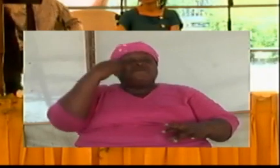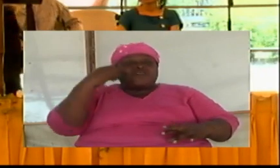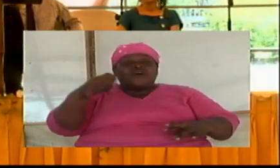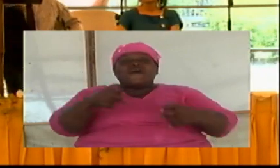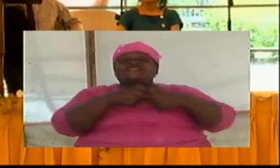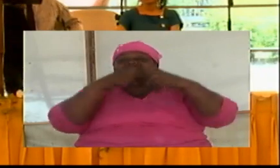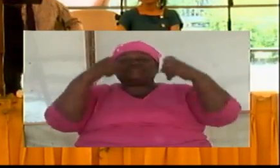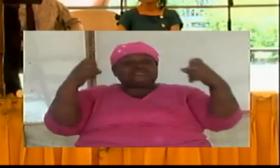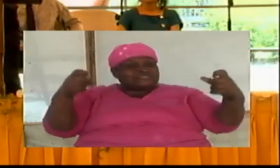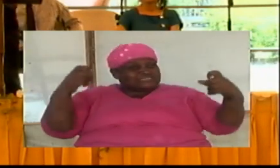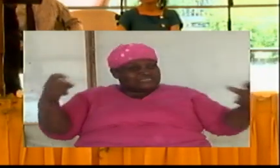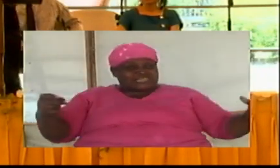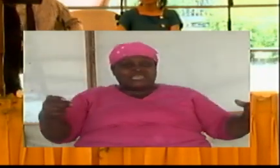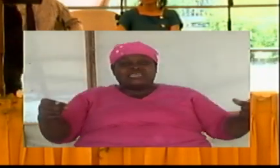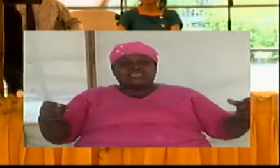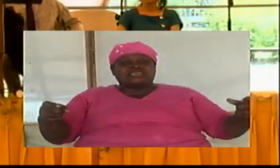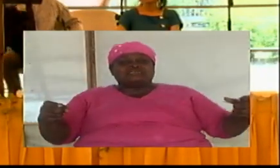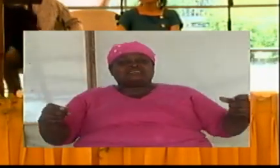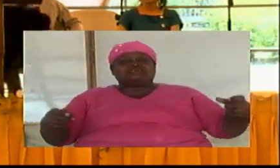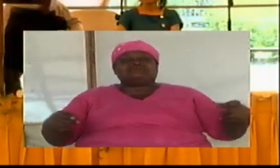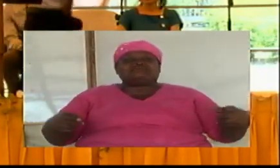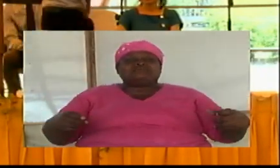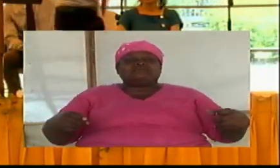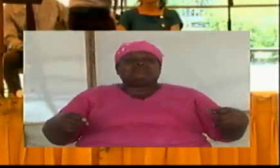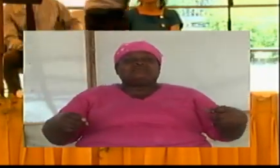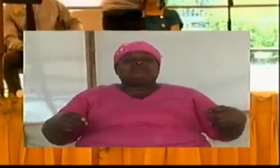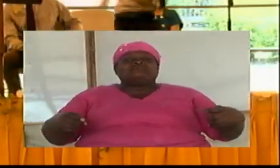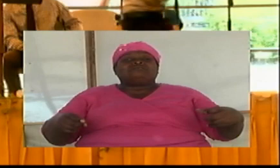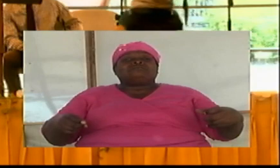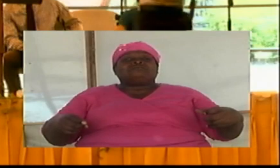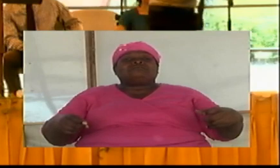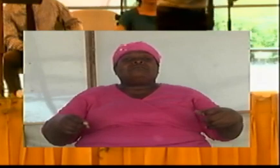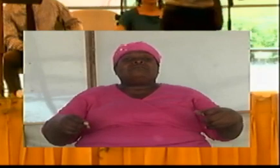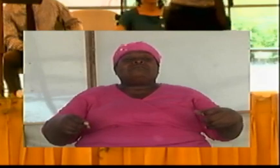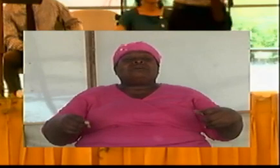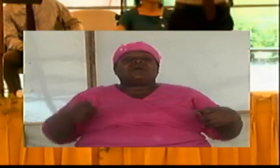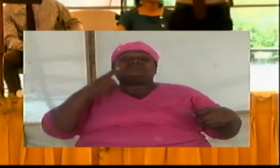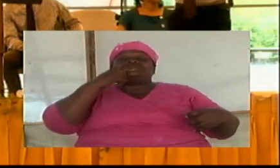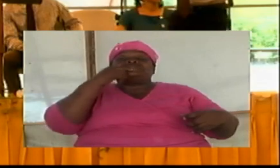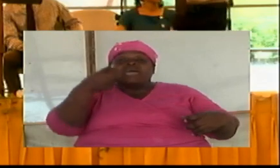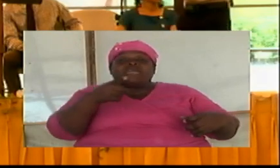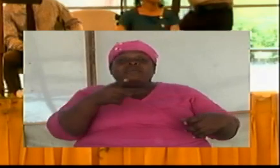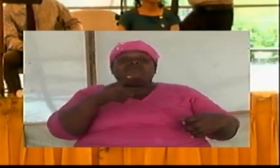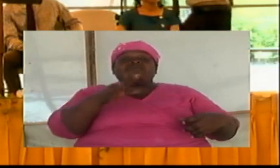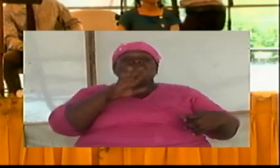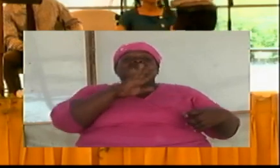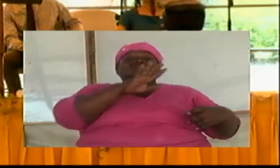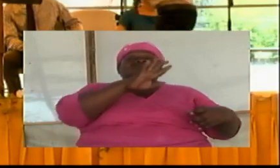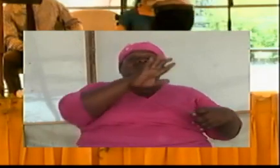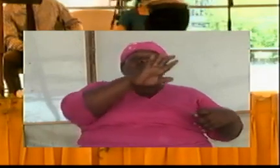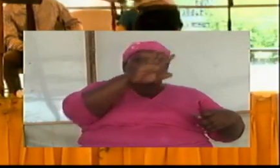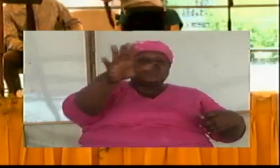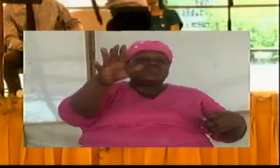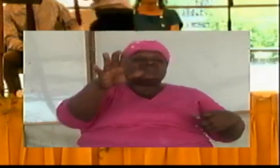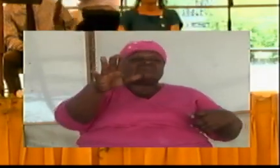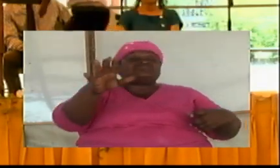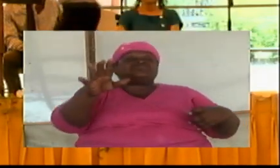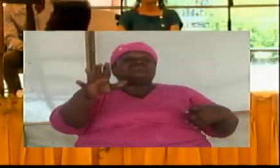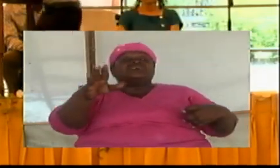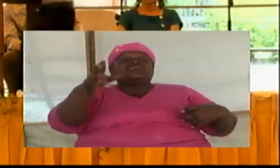who, like the prodigal son in Luke, stepped out of his father's house, the place of